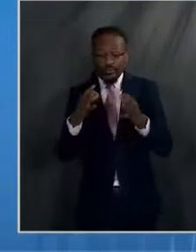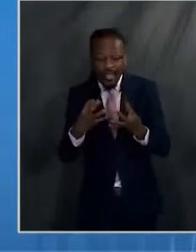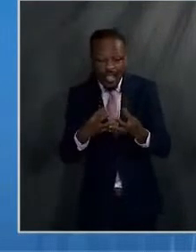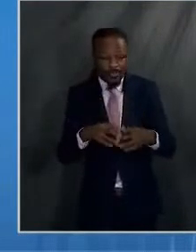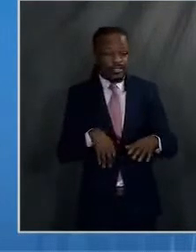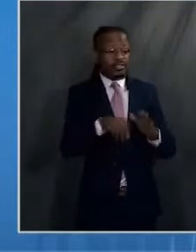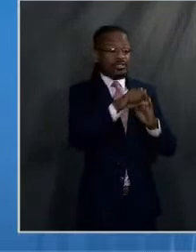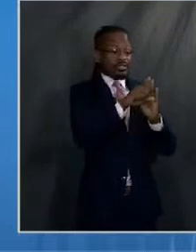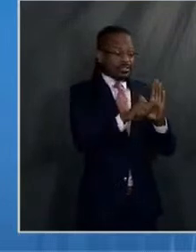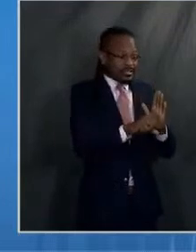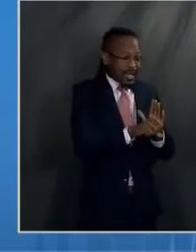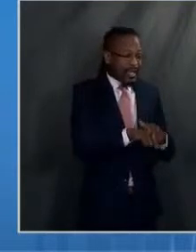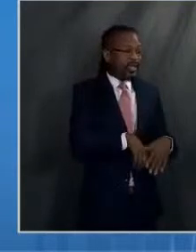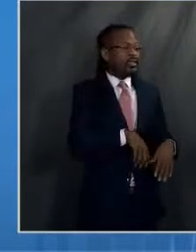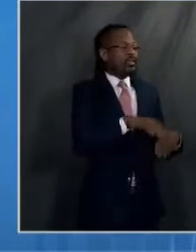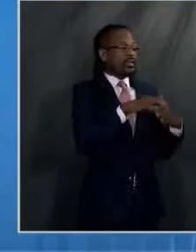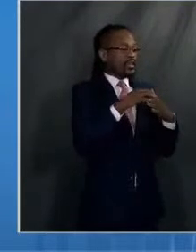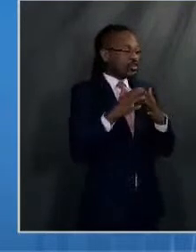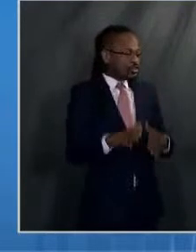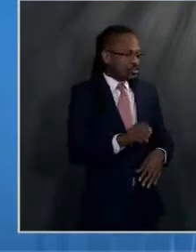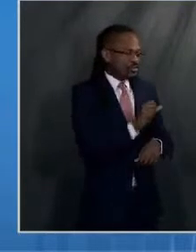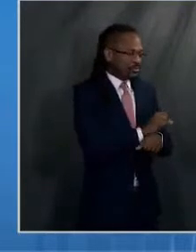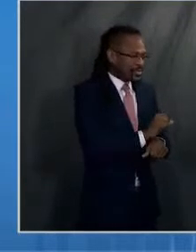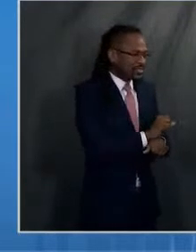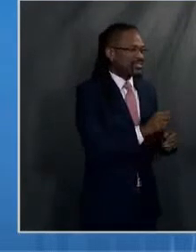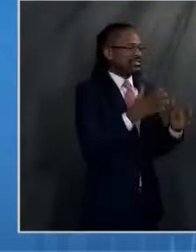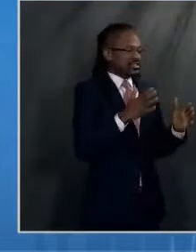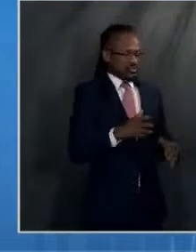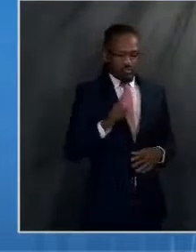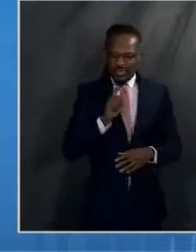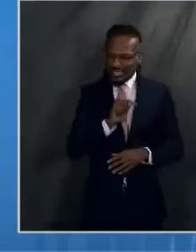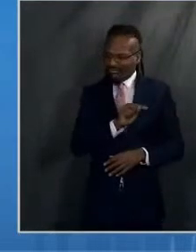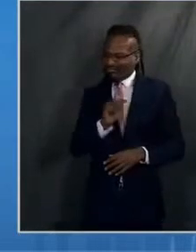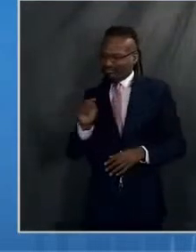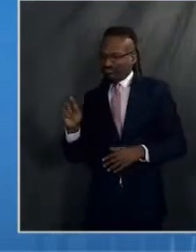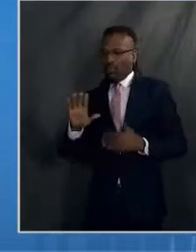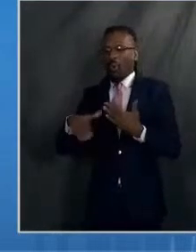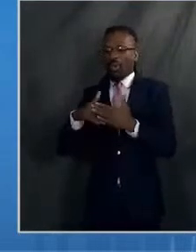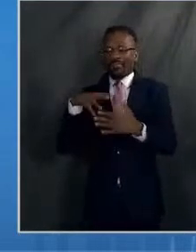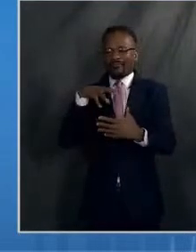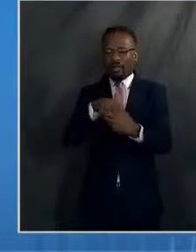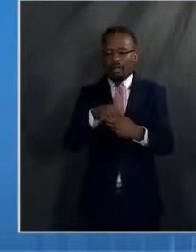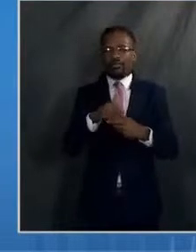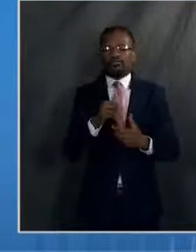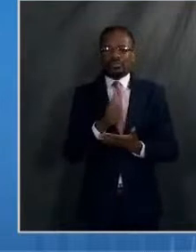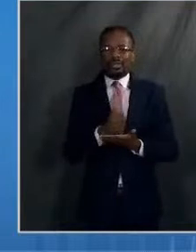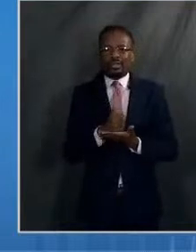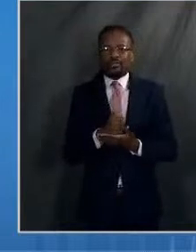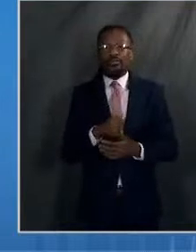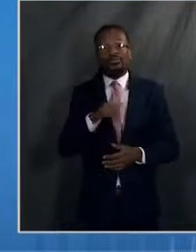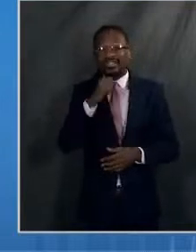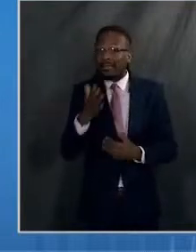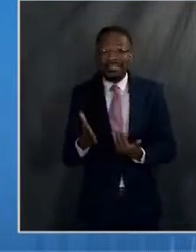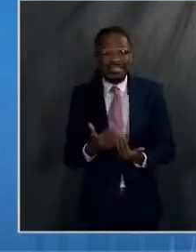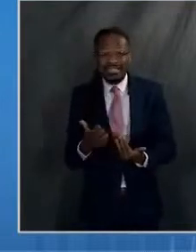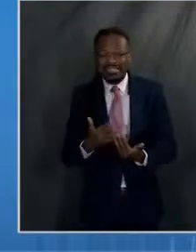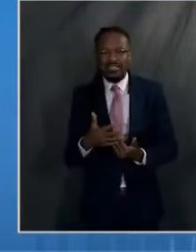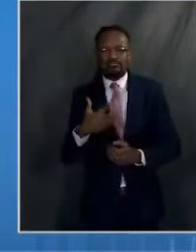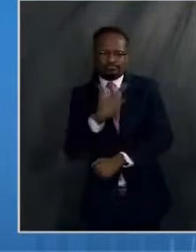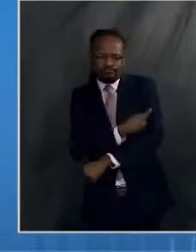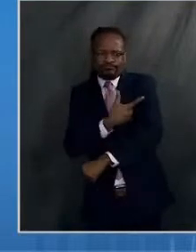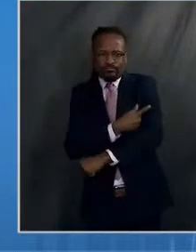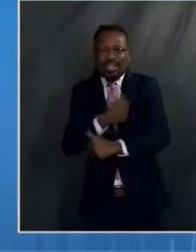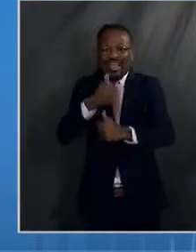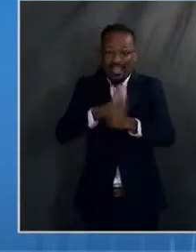support they need to fight the pandemic. This will not be easy. Vaccinating everyone in America is one of the